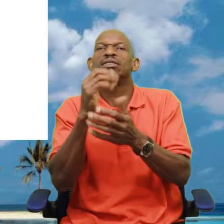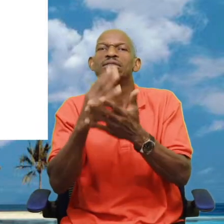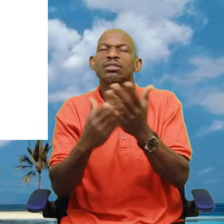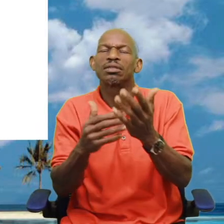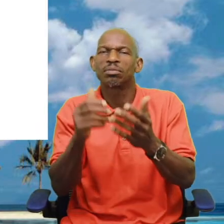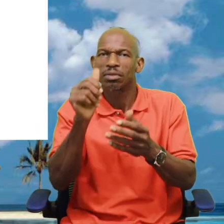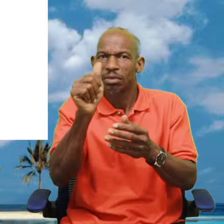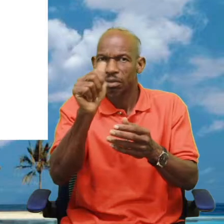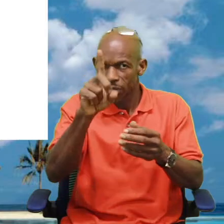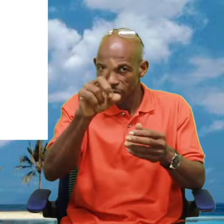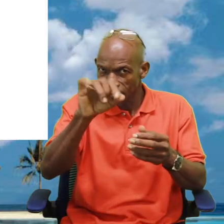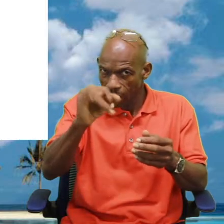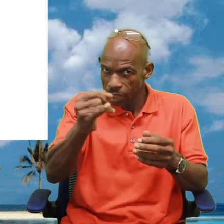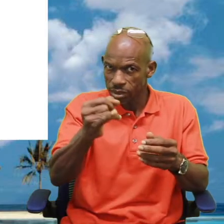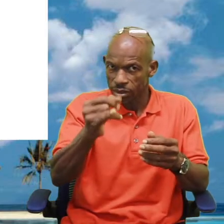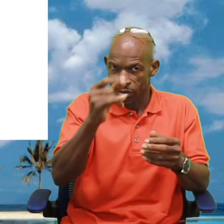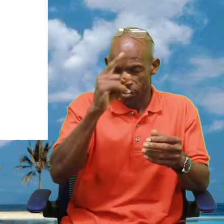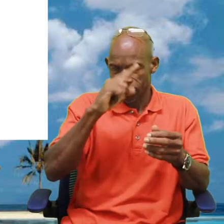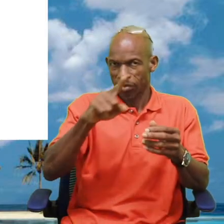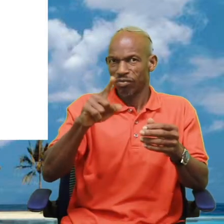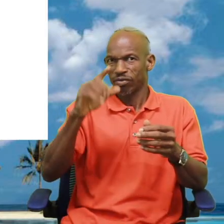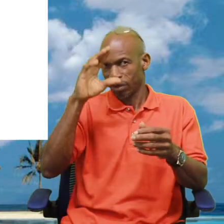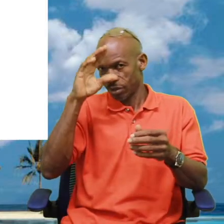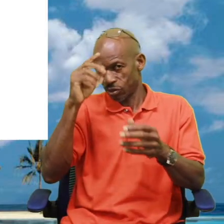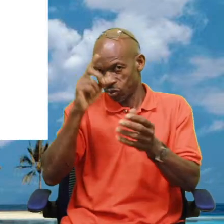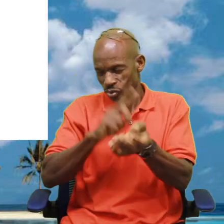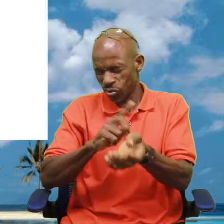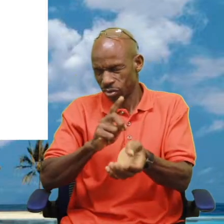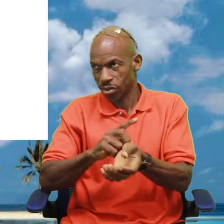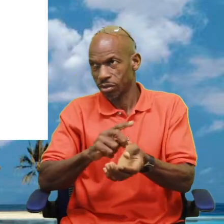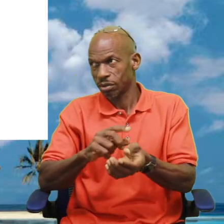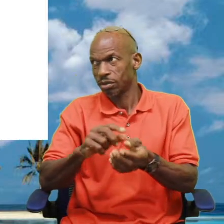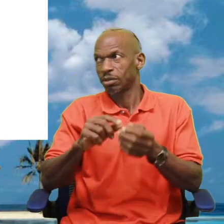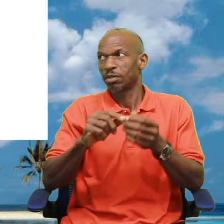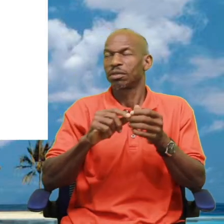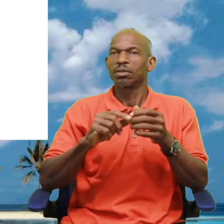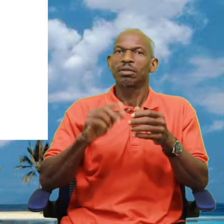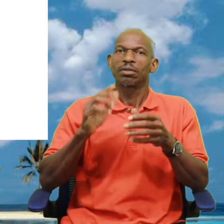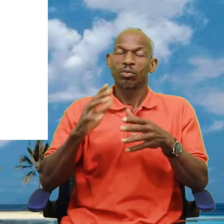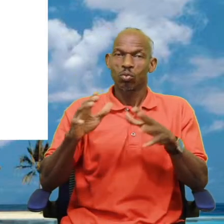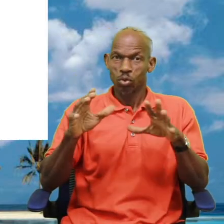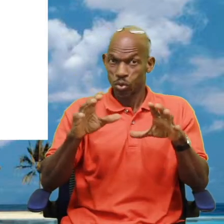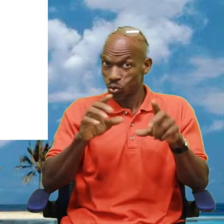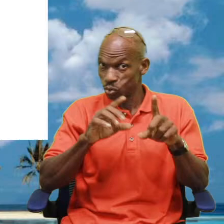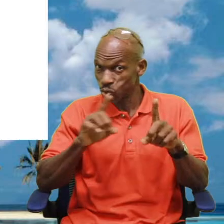Now, we did the first one with the dog. So it's going to do the same thing we are going to do